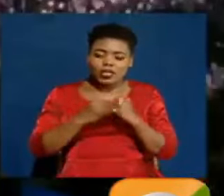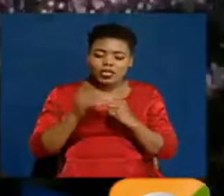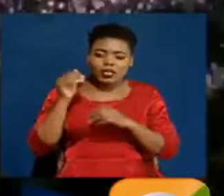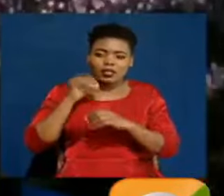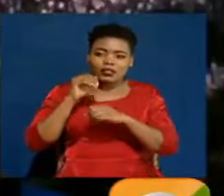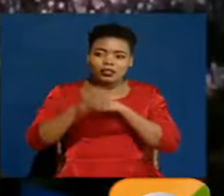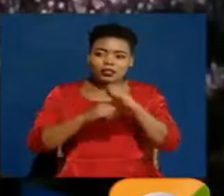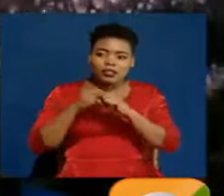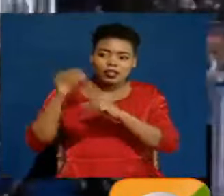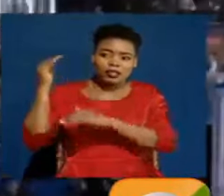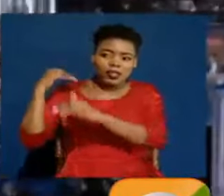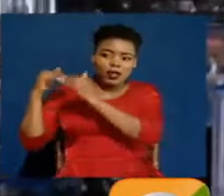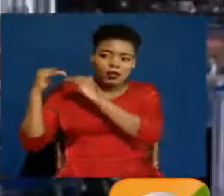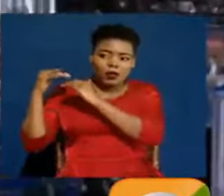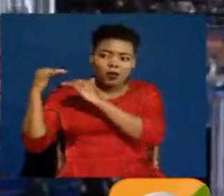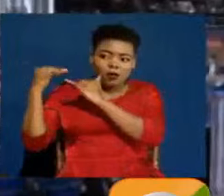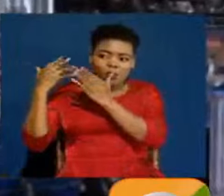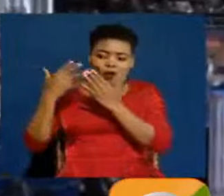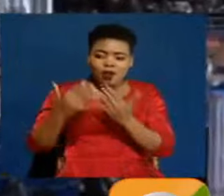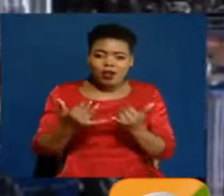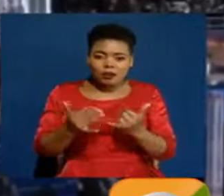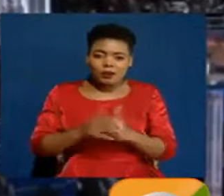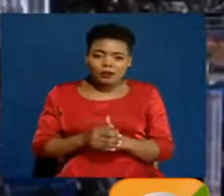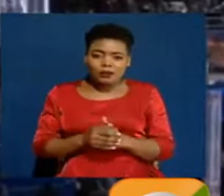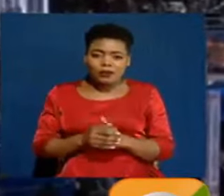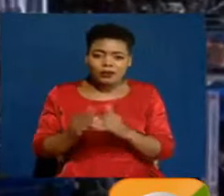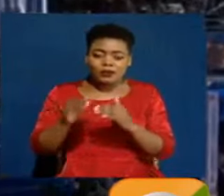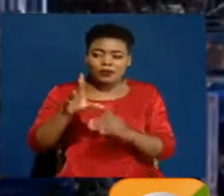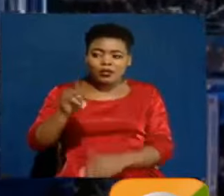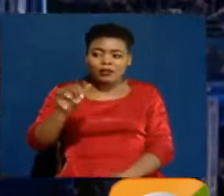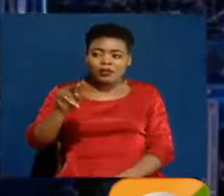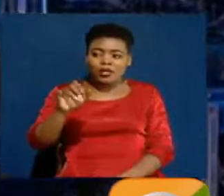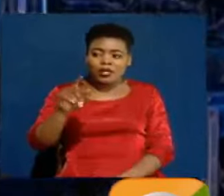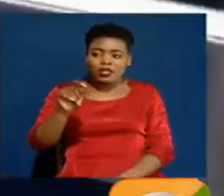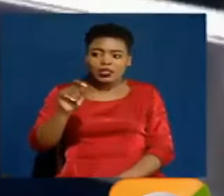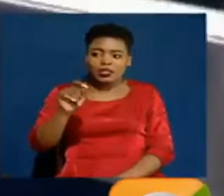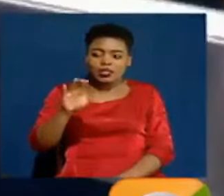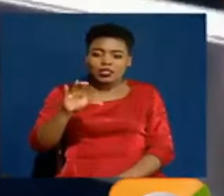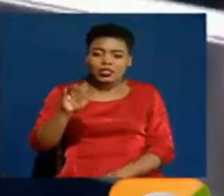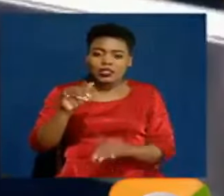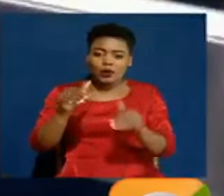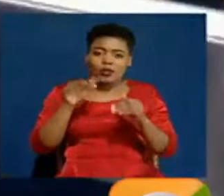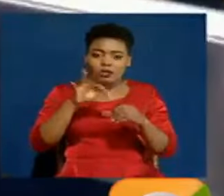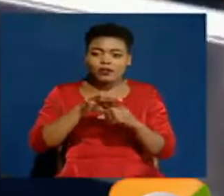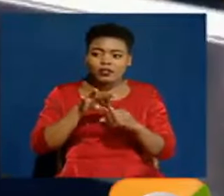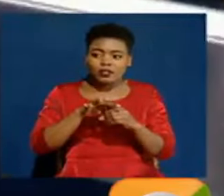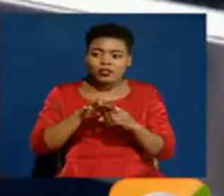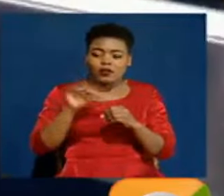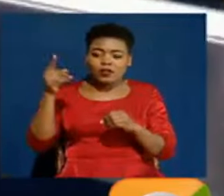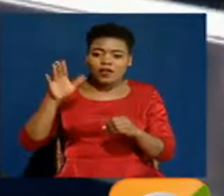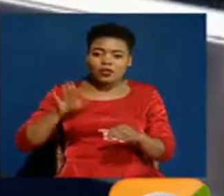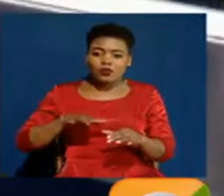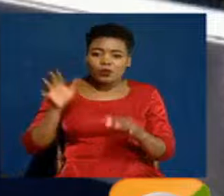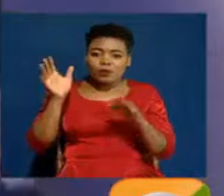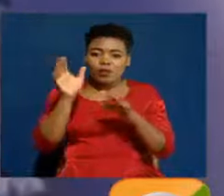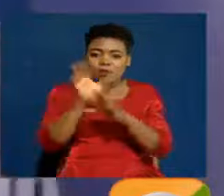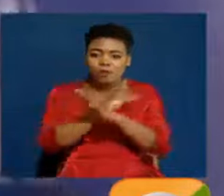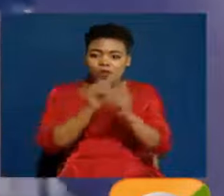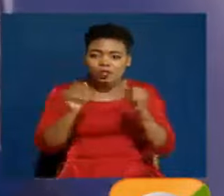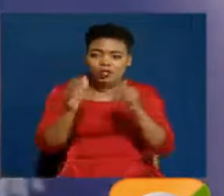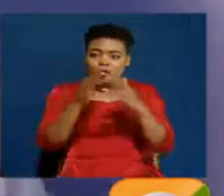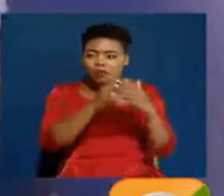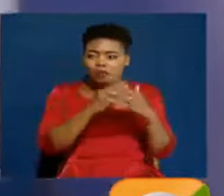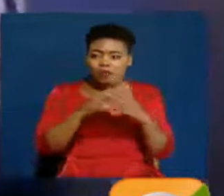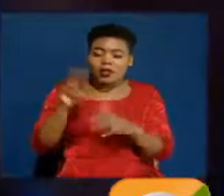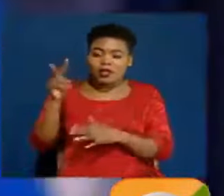U.S. history could again be disrupted by the Democrats with the election of the first female U.S. president, the